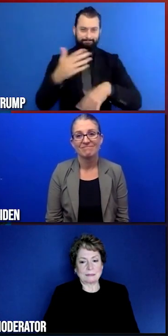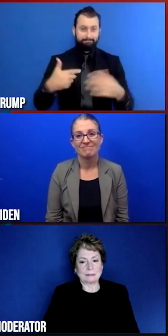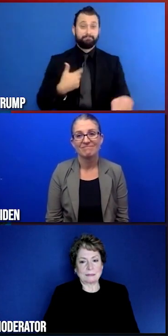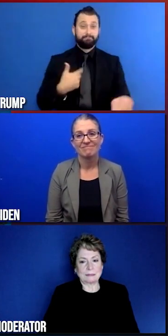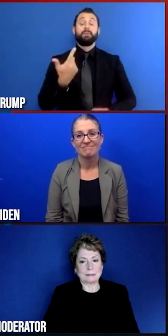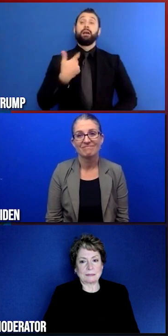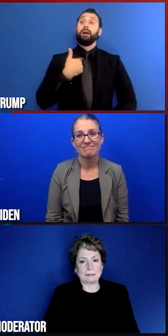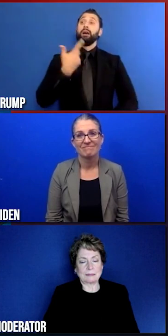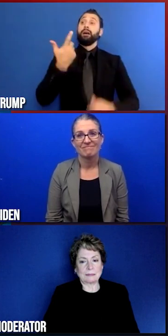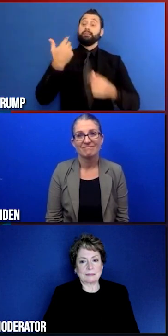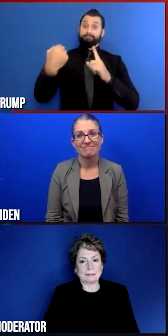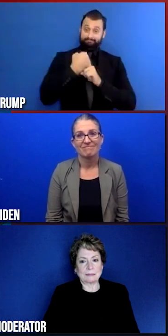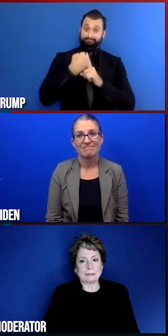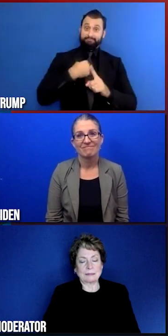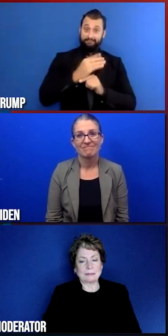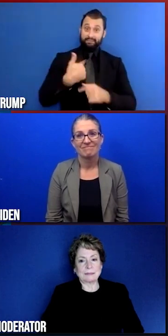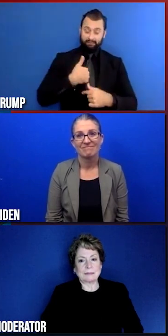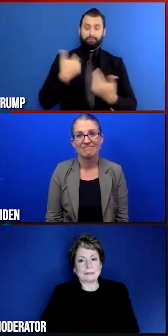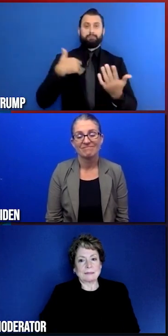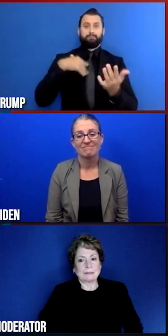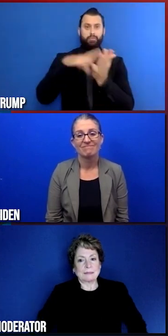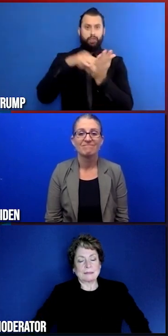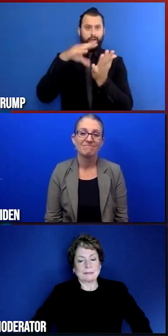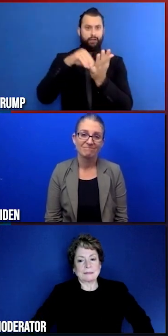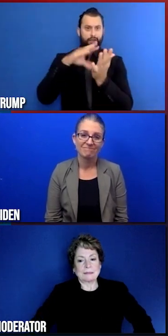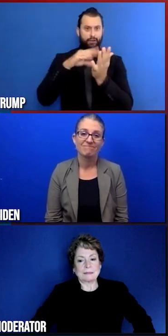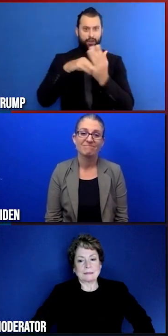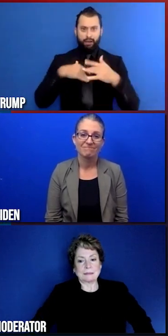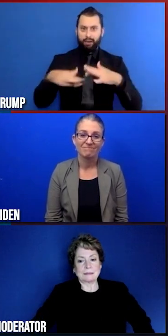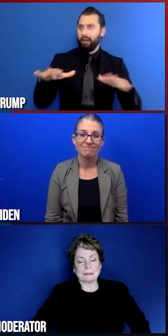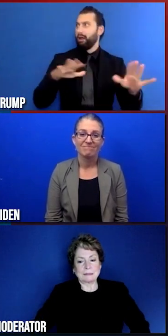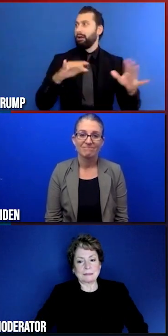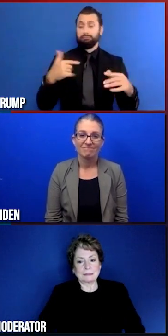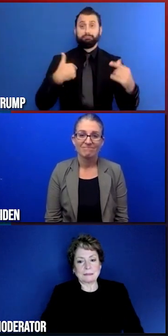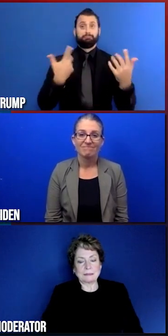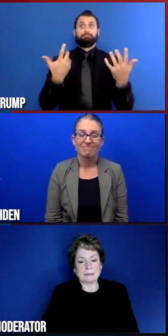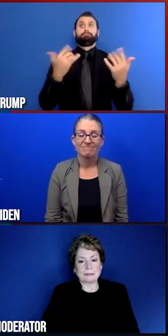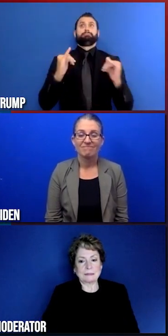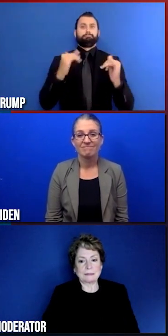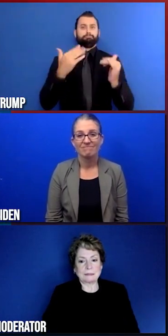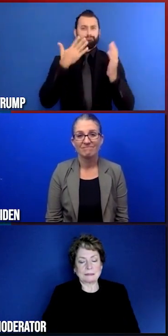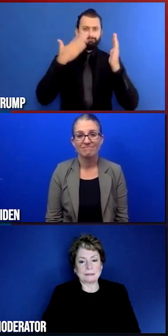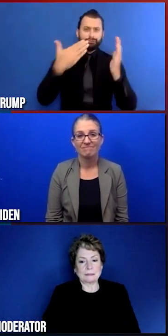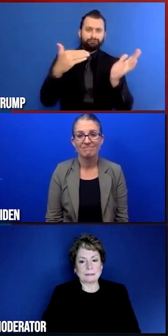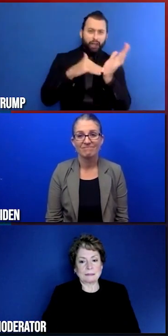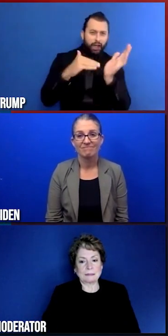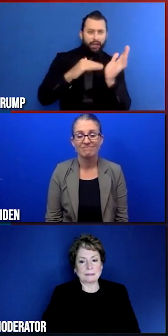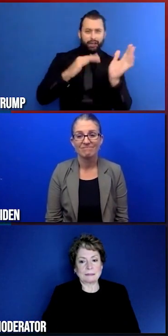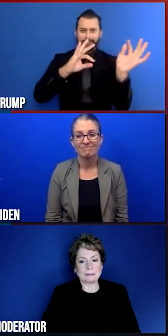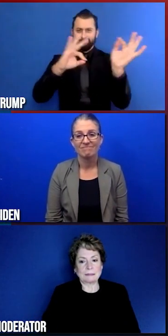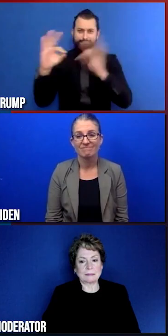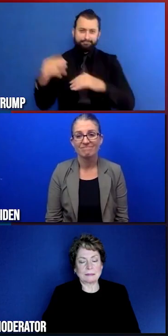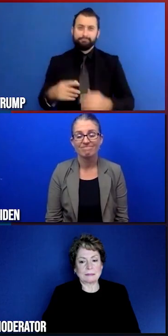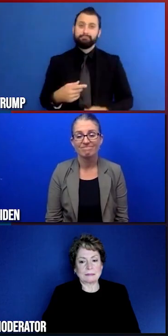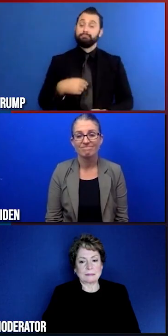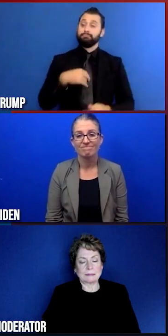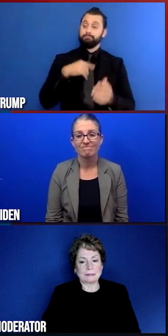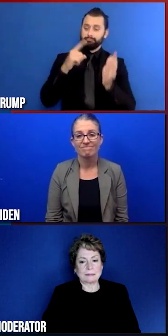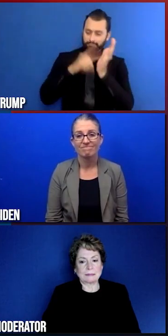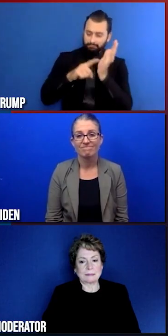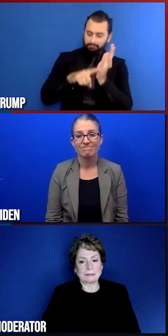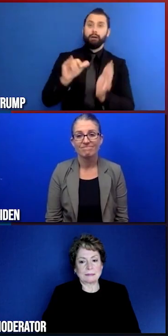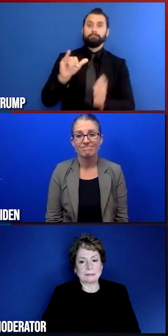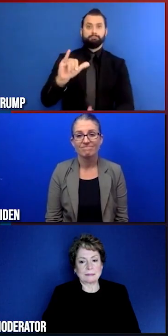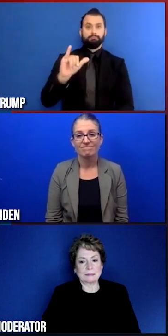99.9 of young people recover. 99% of people recover. We have to recover. We can't close up our nation. We